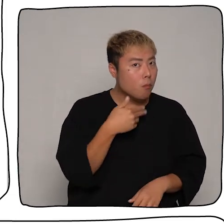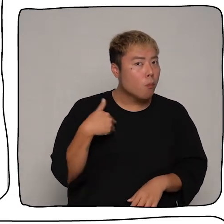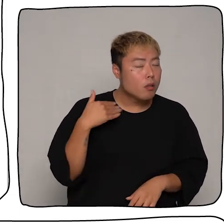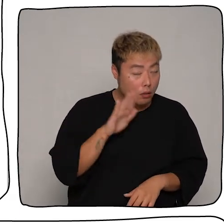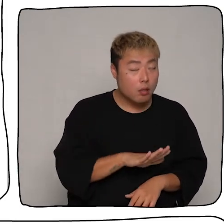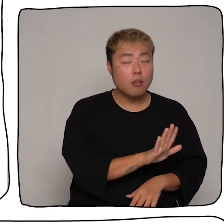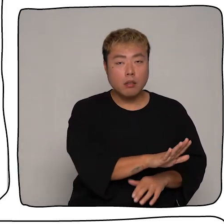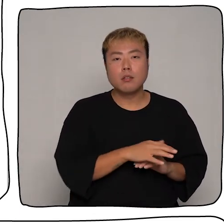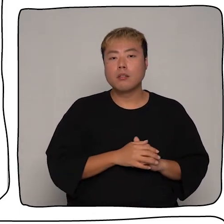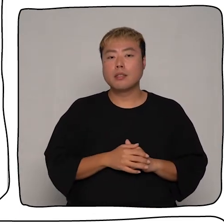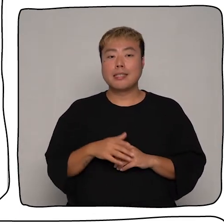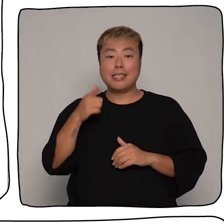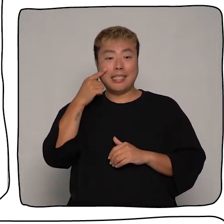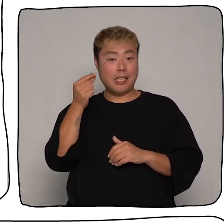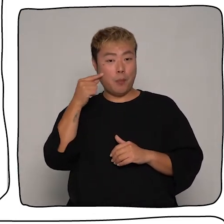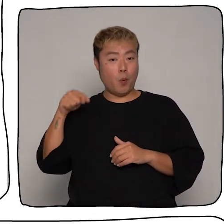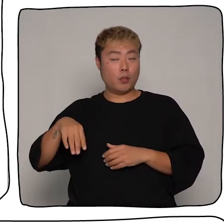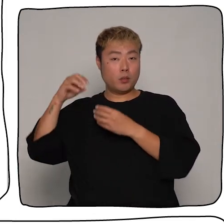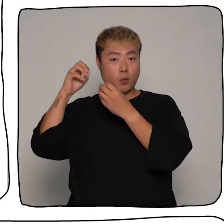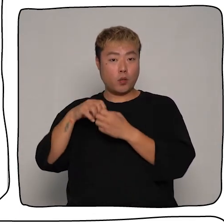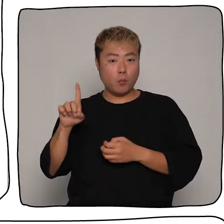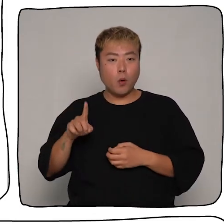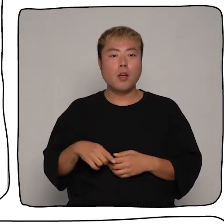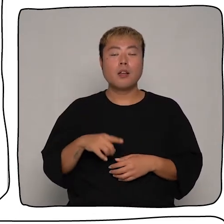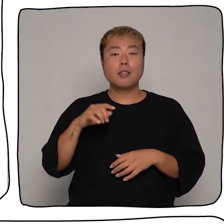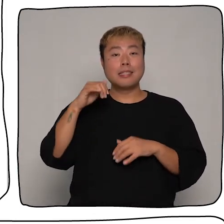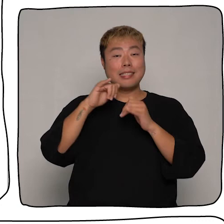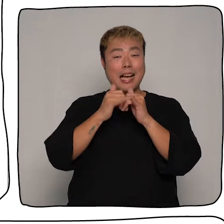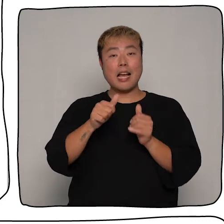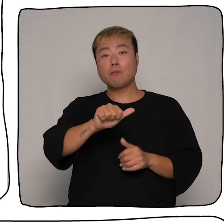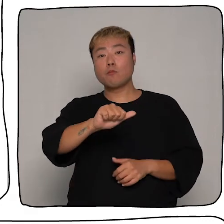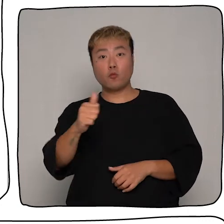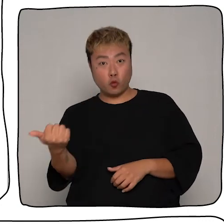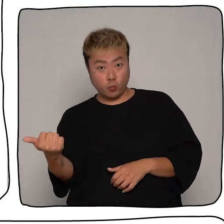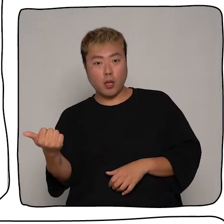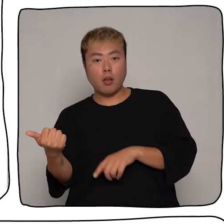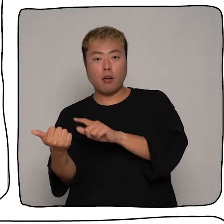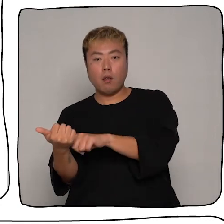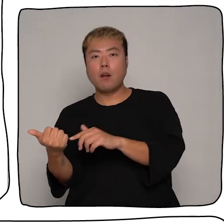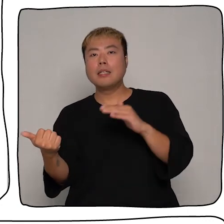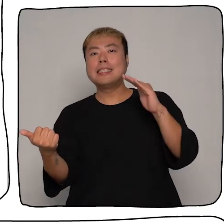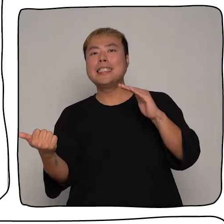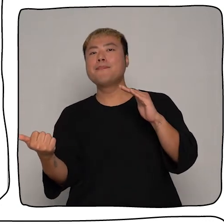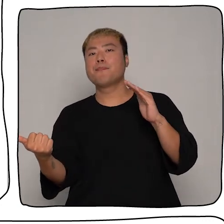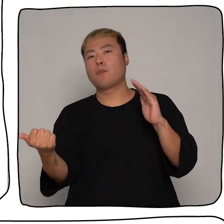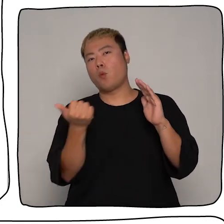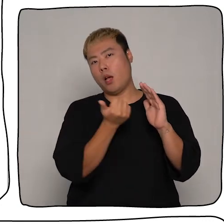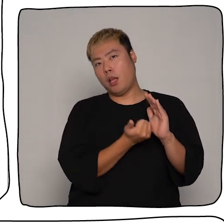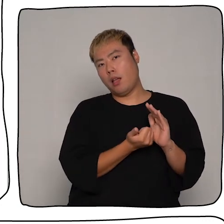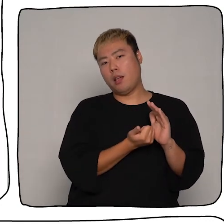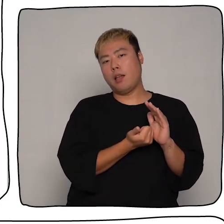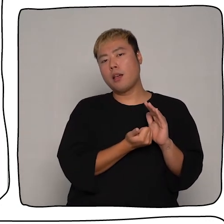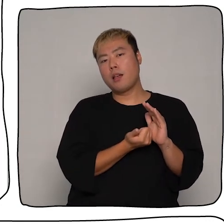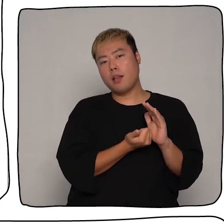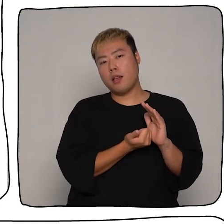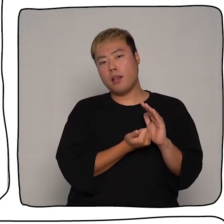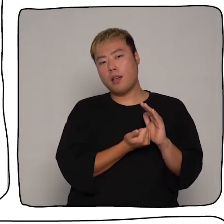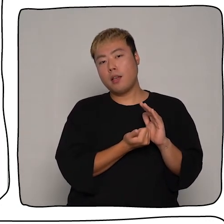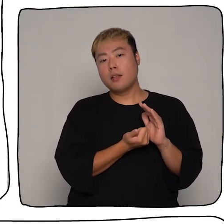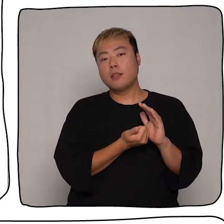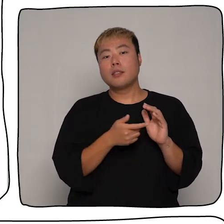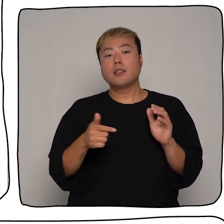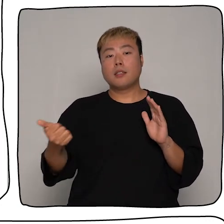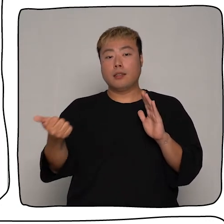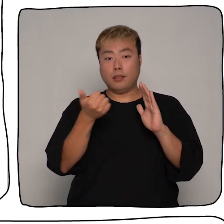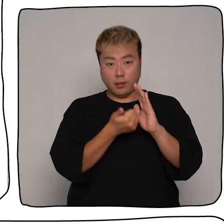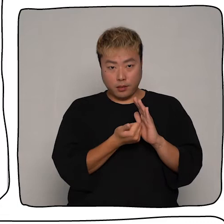your country, but in Japan, when someone dies, their body is not normally sent home. There, the body is